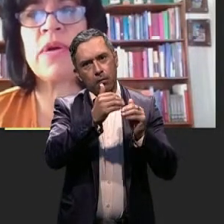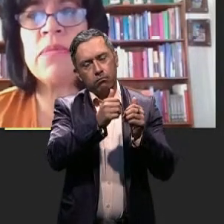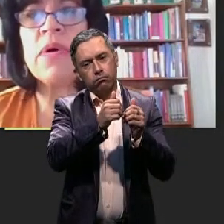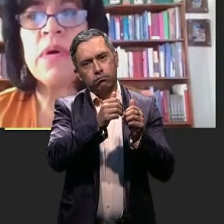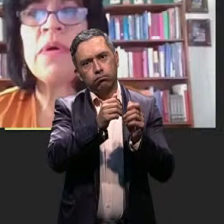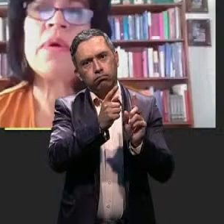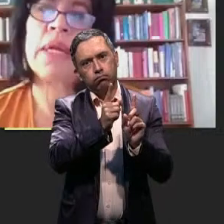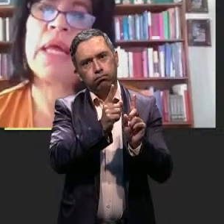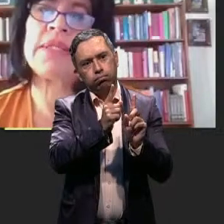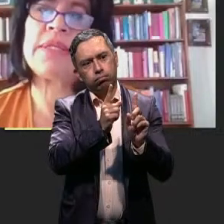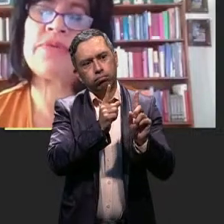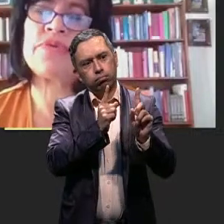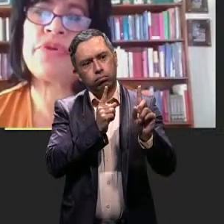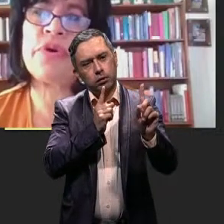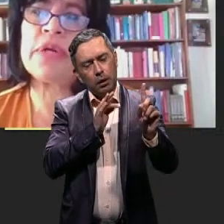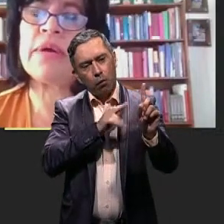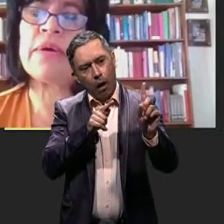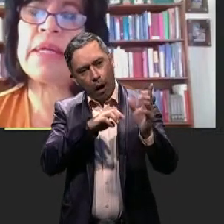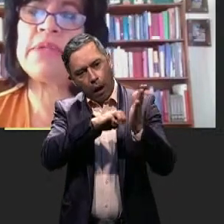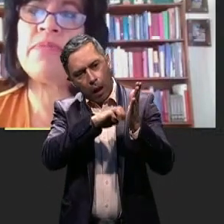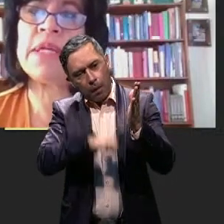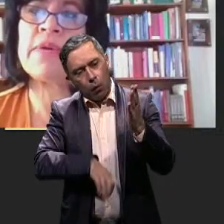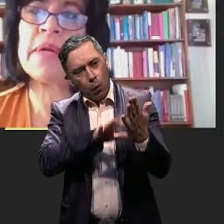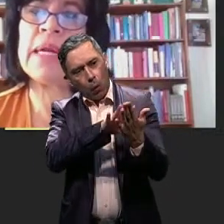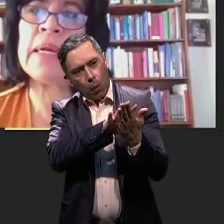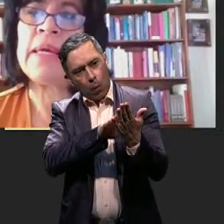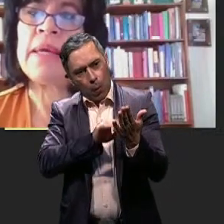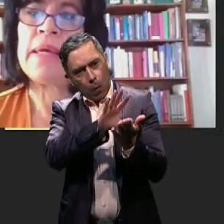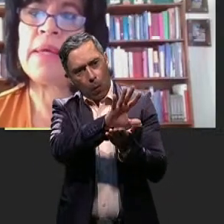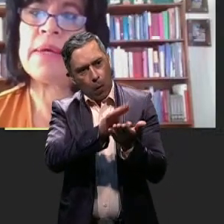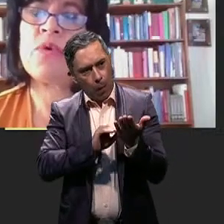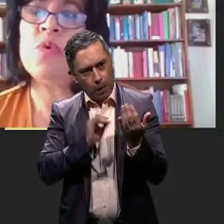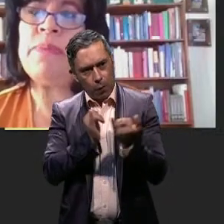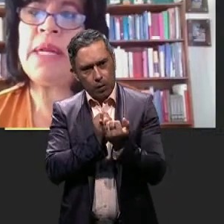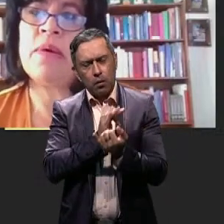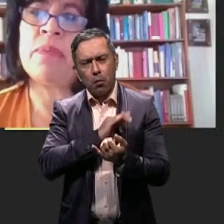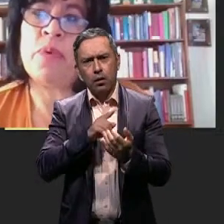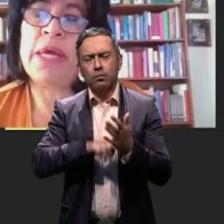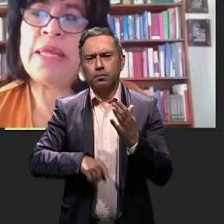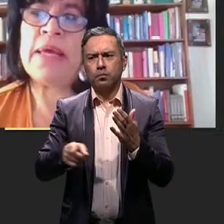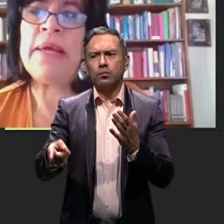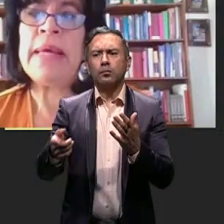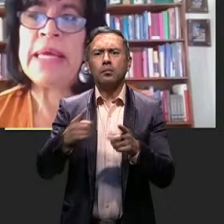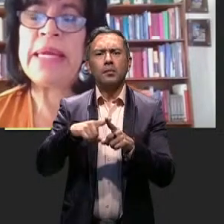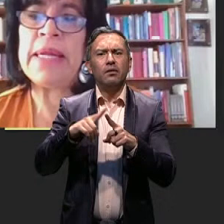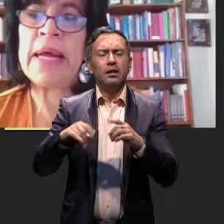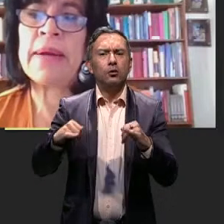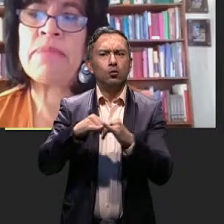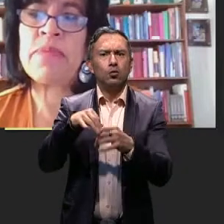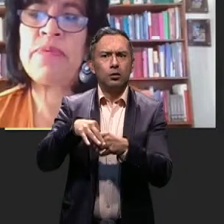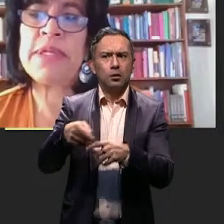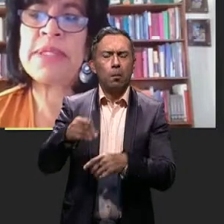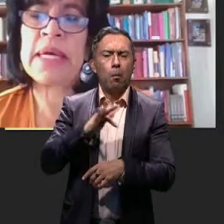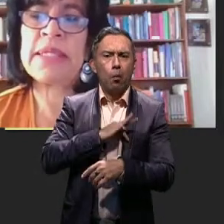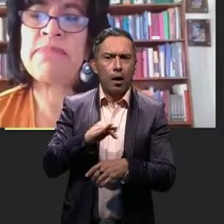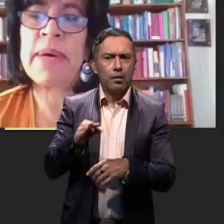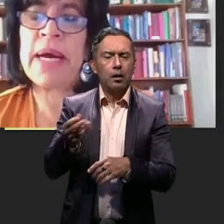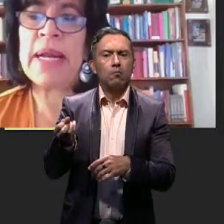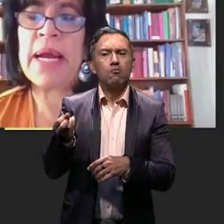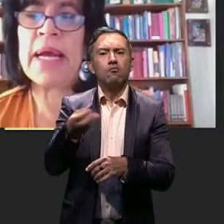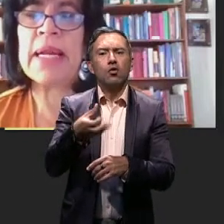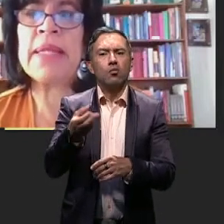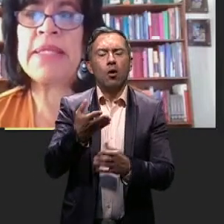are very important on how the institutions are meeting or can